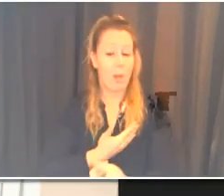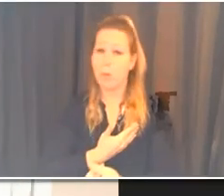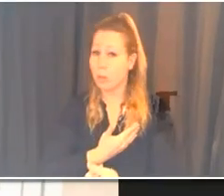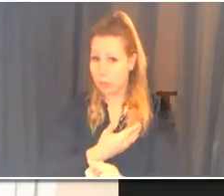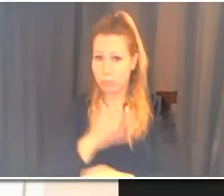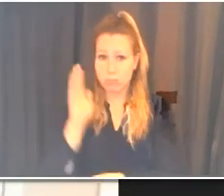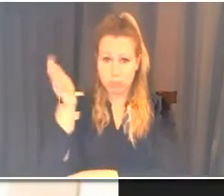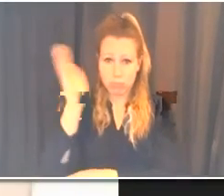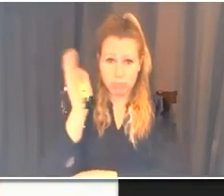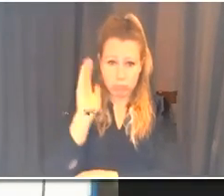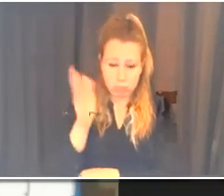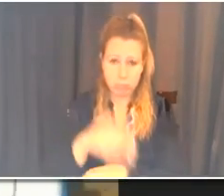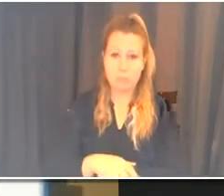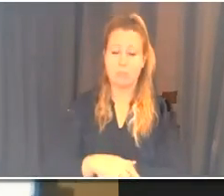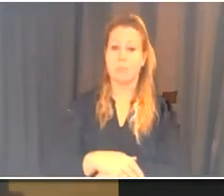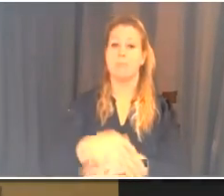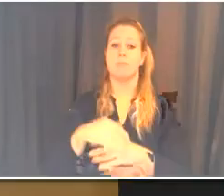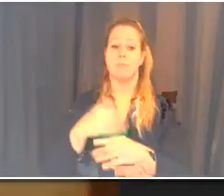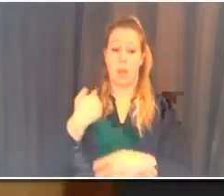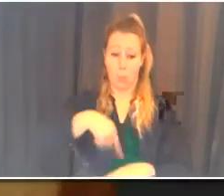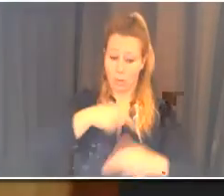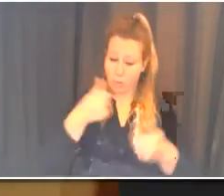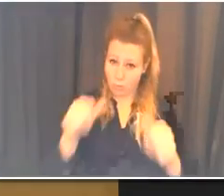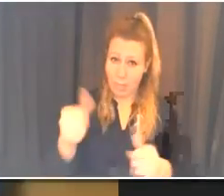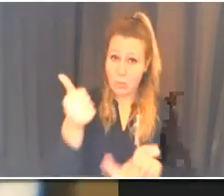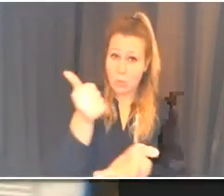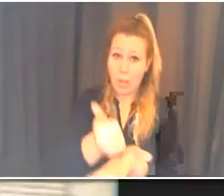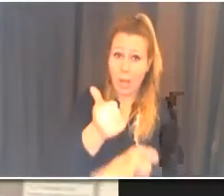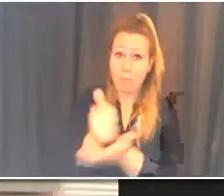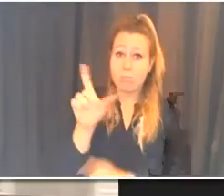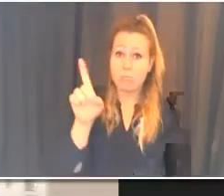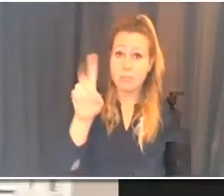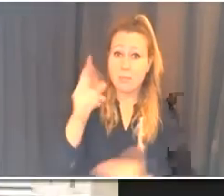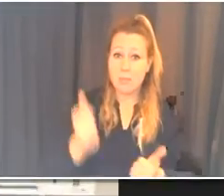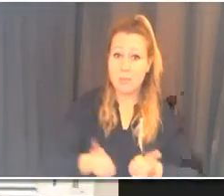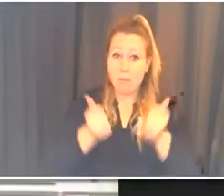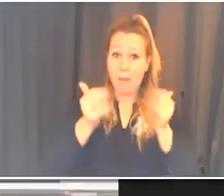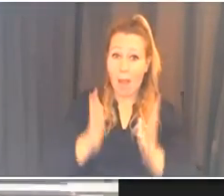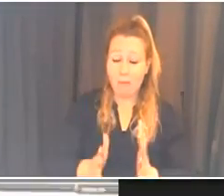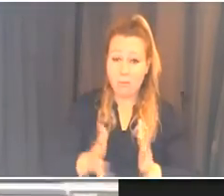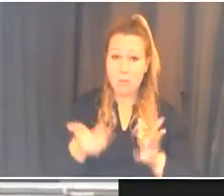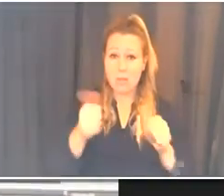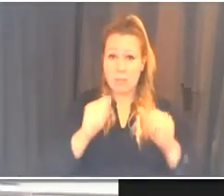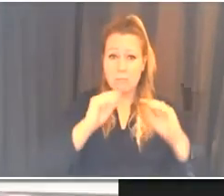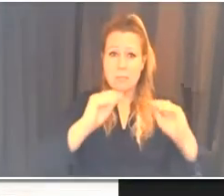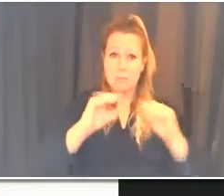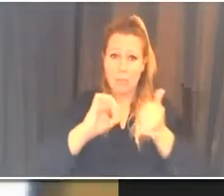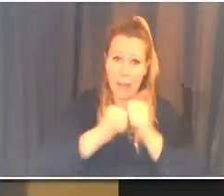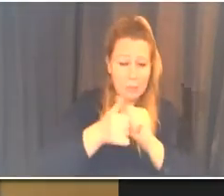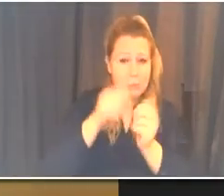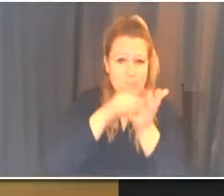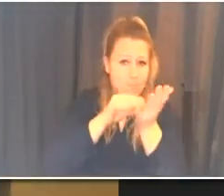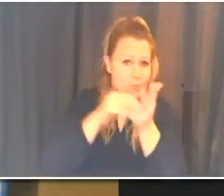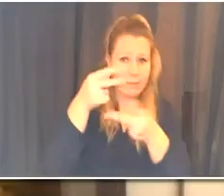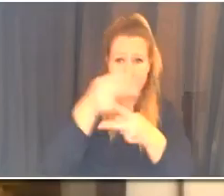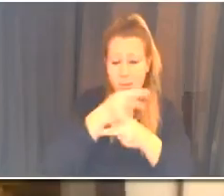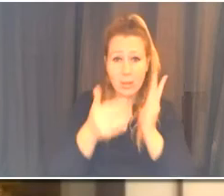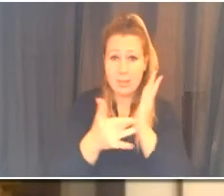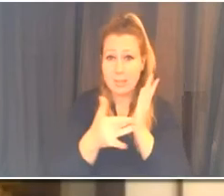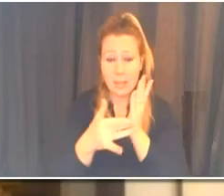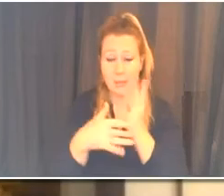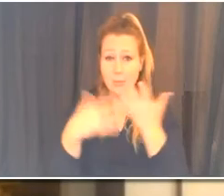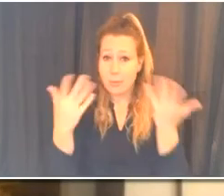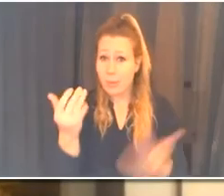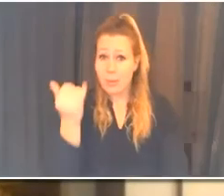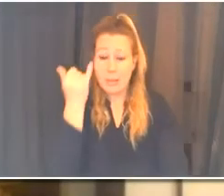then they learn about how to do this so this is an alternative that we are doing so far thank you very much